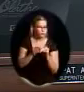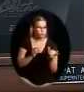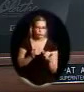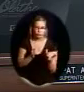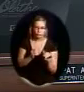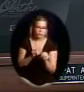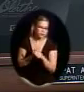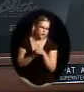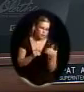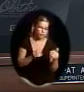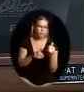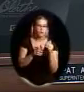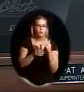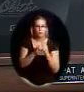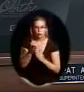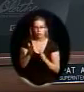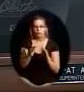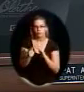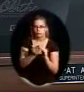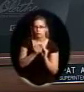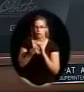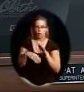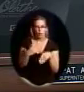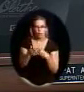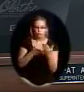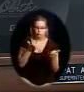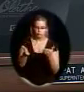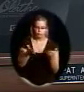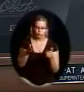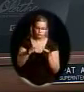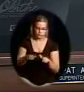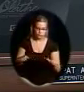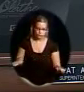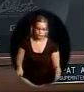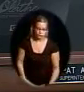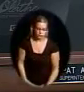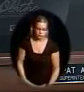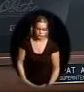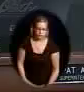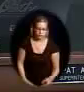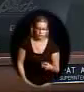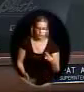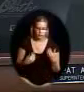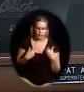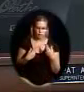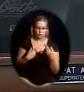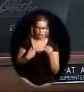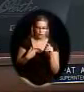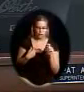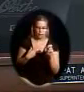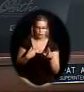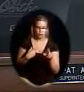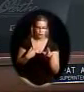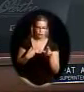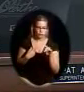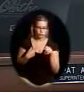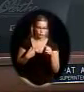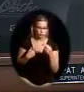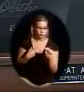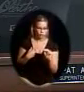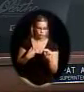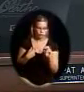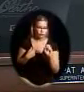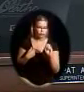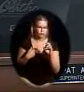other entities in the community, all of which serve our children. And we have Heather Schoonover here, who's our facilitator of Safe